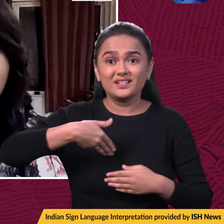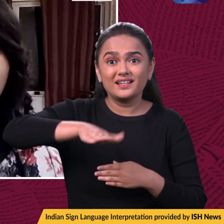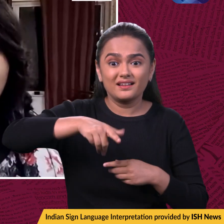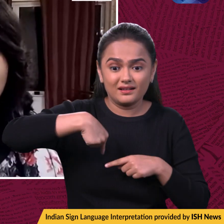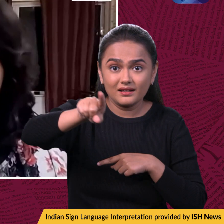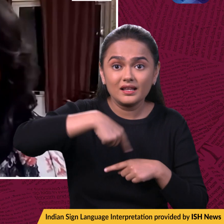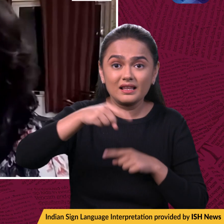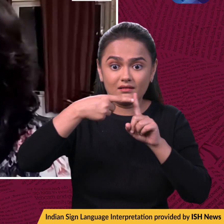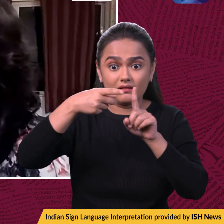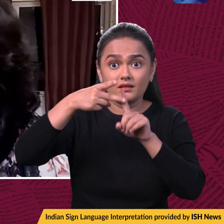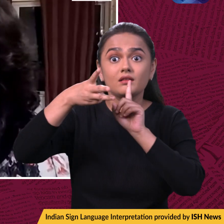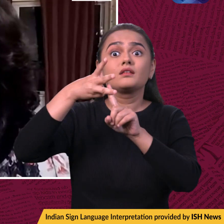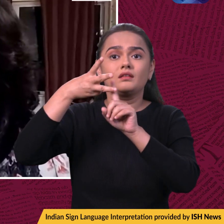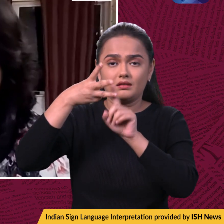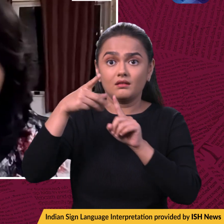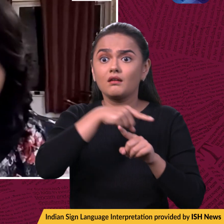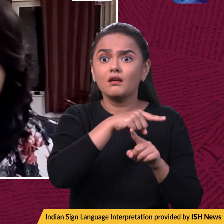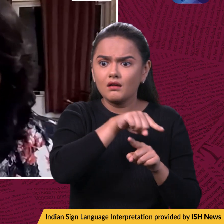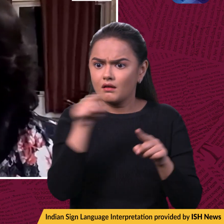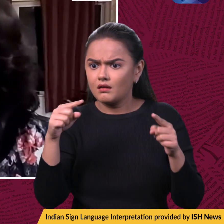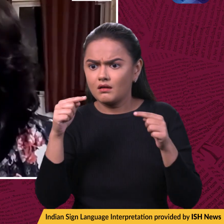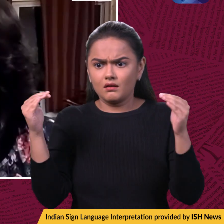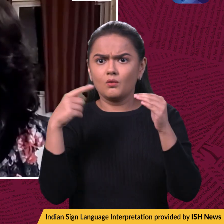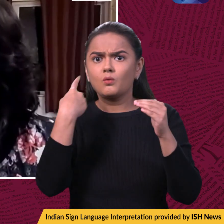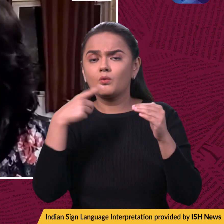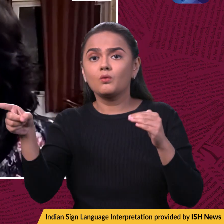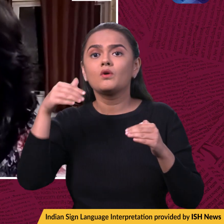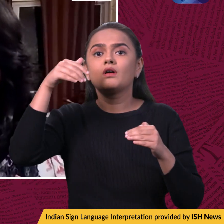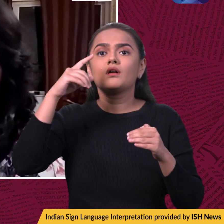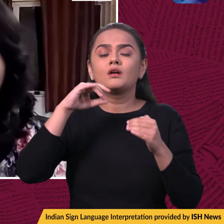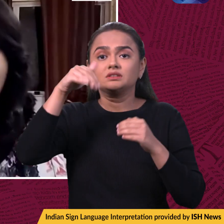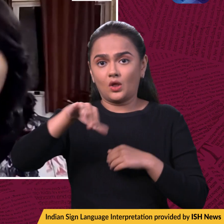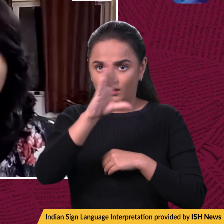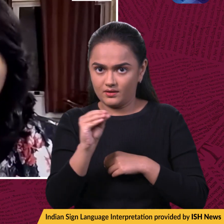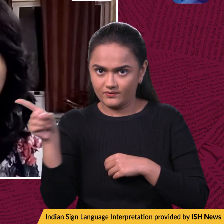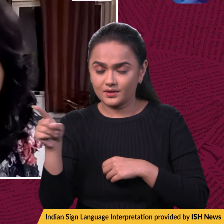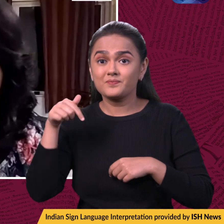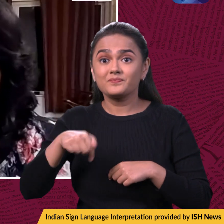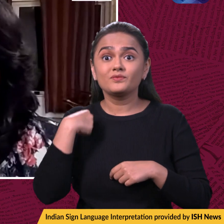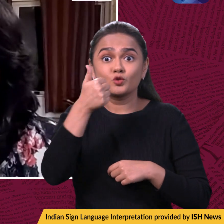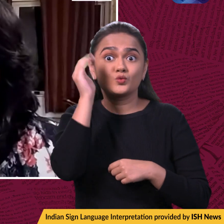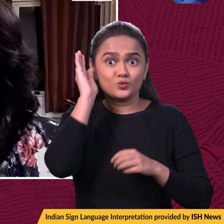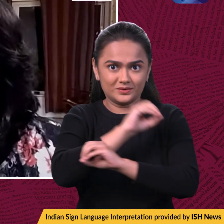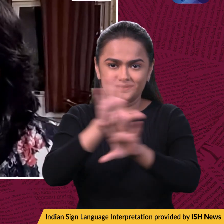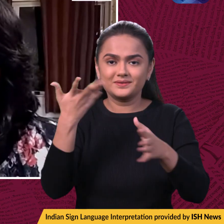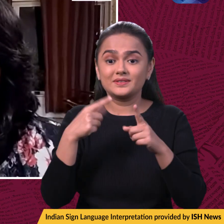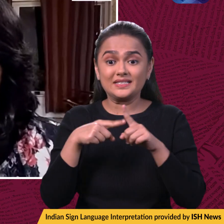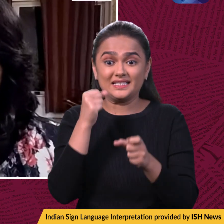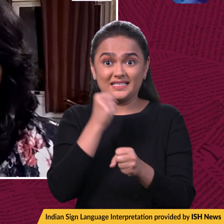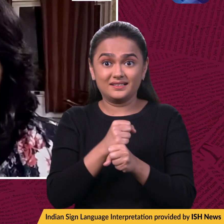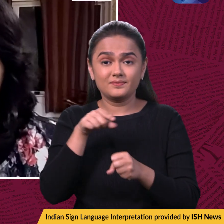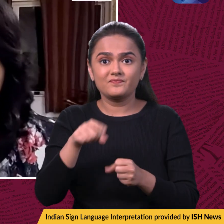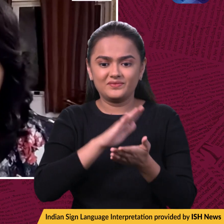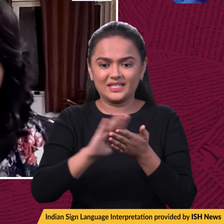of the 3-match series against South Africa. One piece of good news before we wrap up this bulletin now. Telangana State